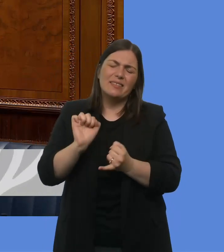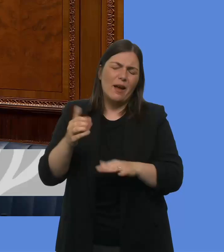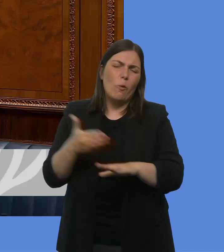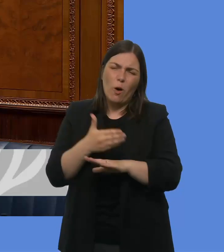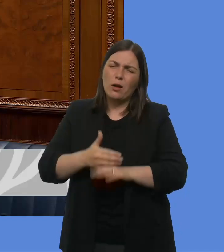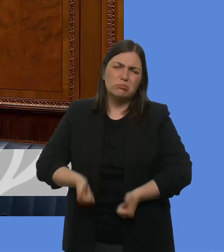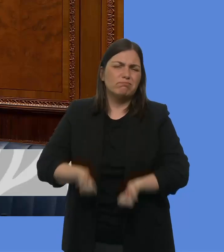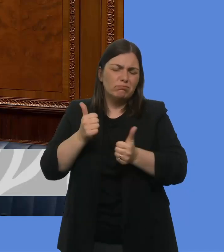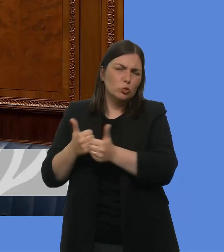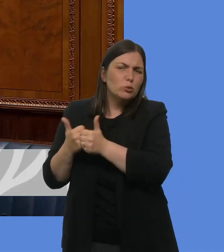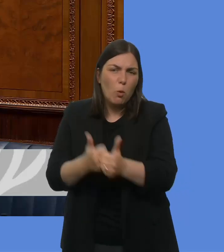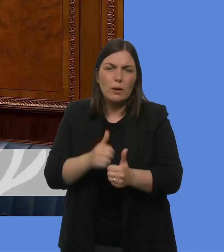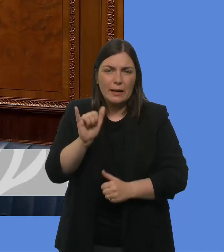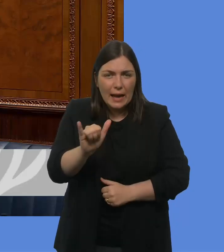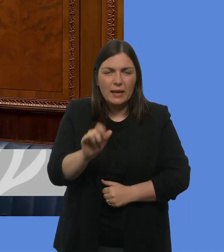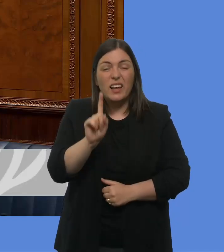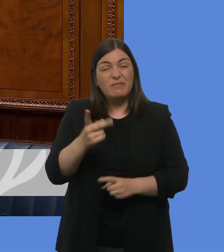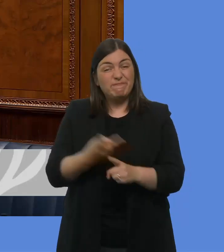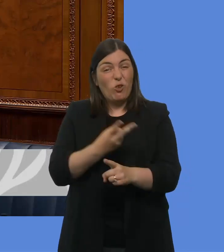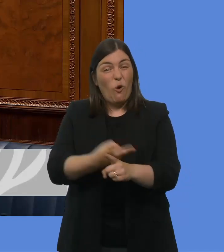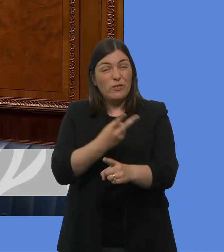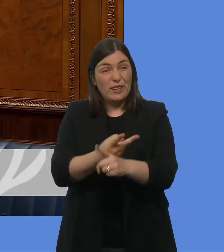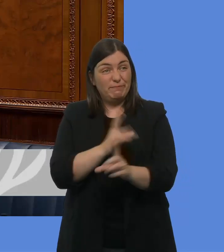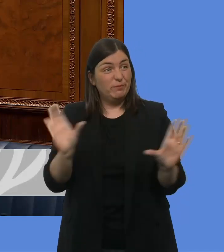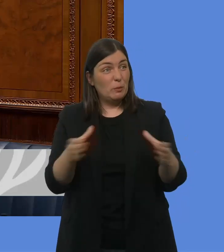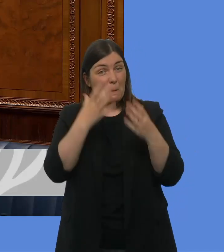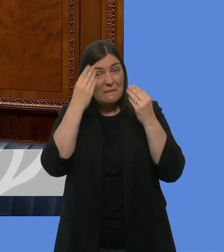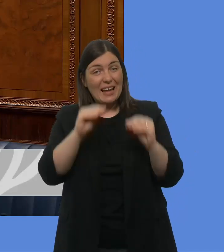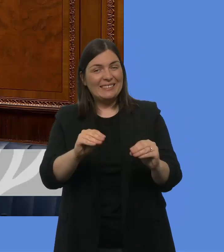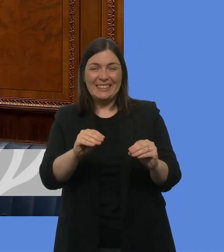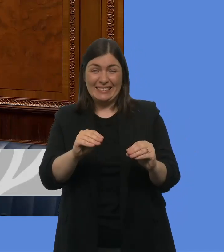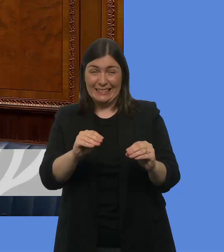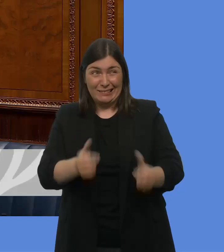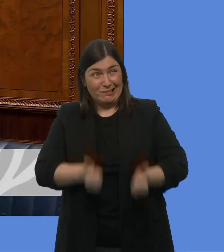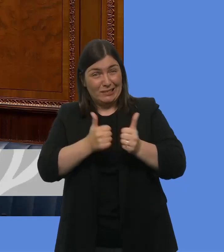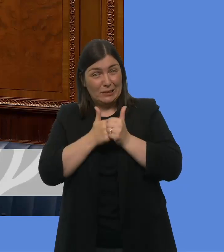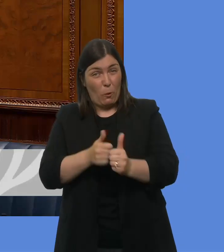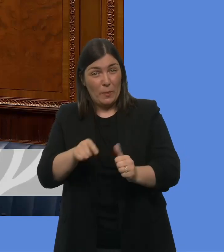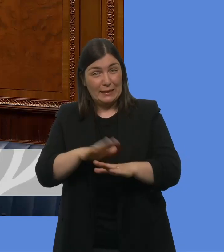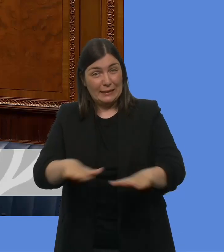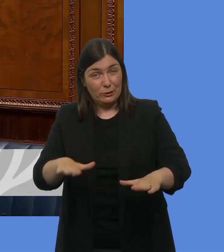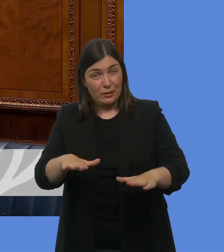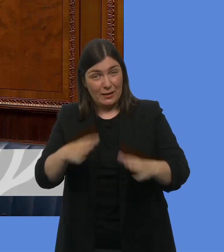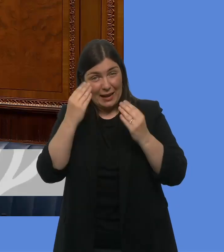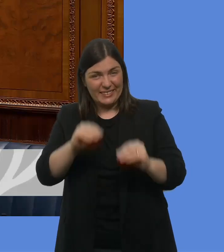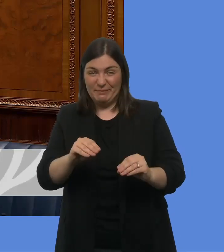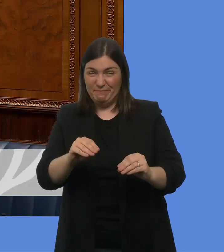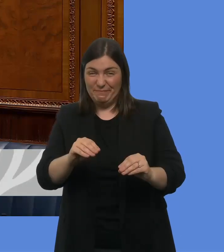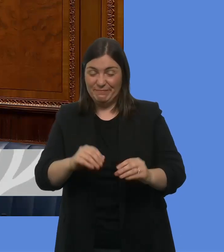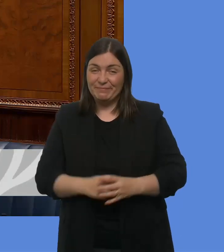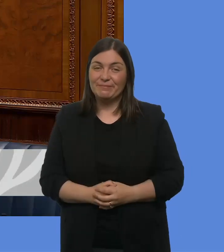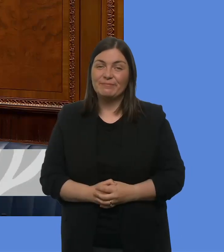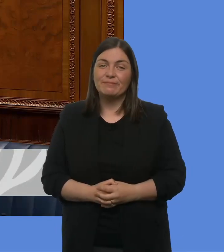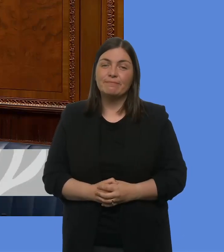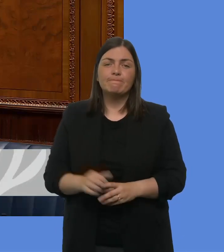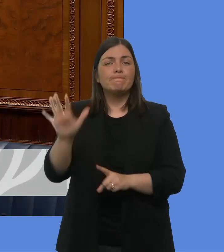the Department for Education fails to best support these children in their education. Across the UK, there has been an alarming number